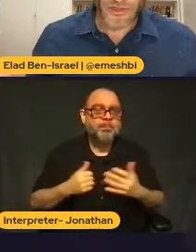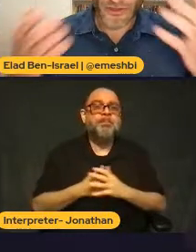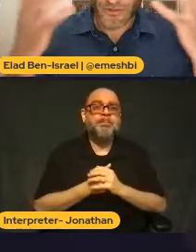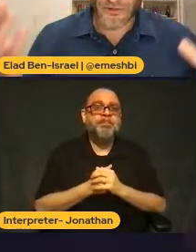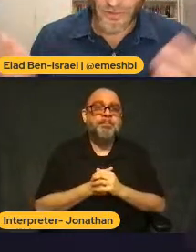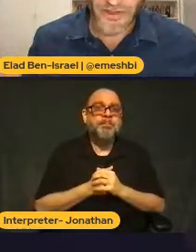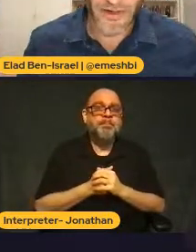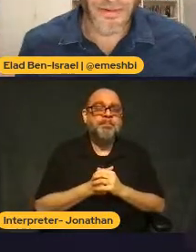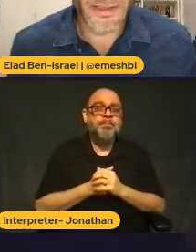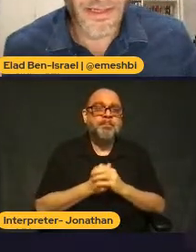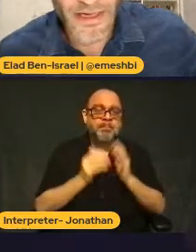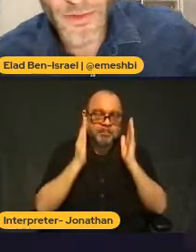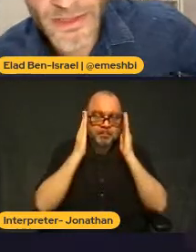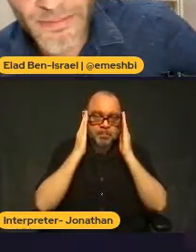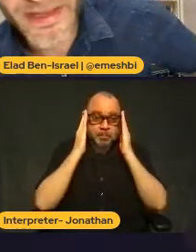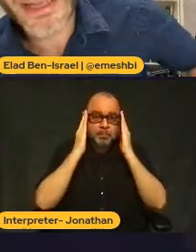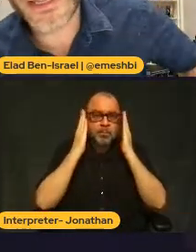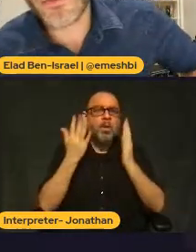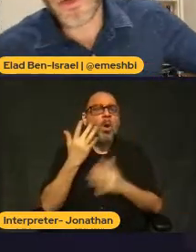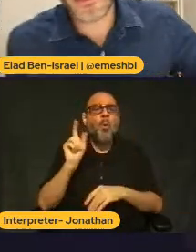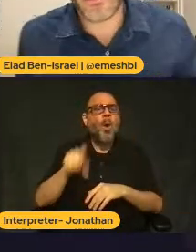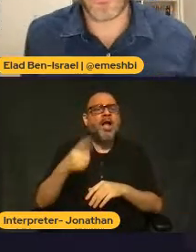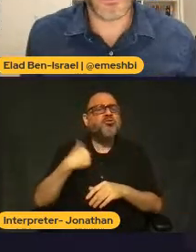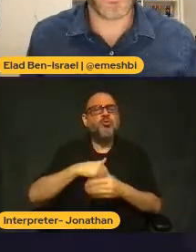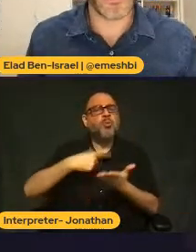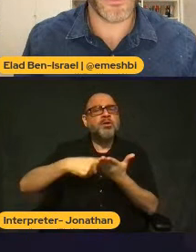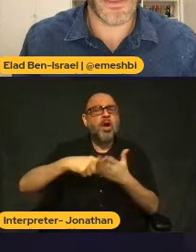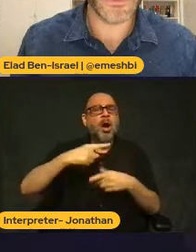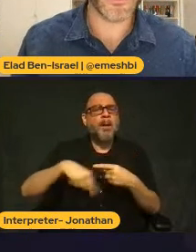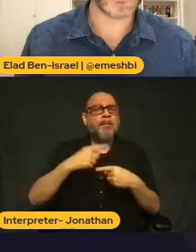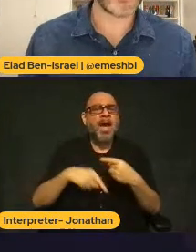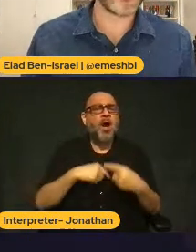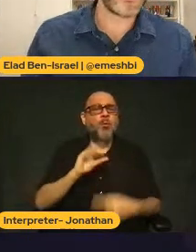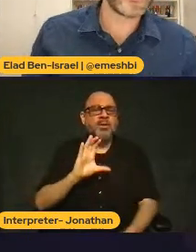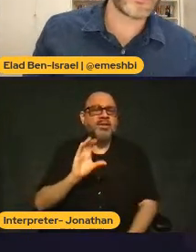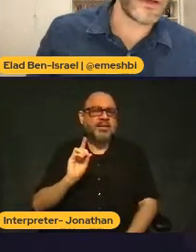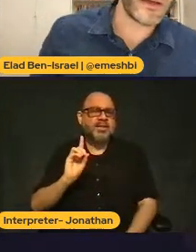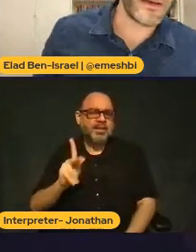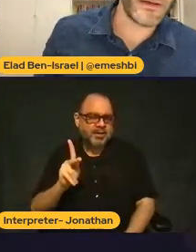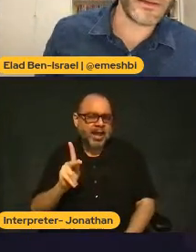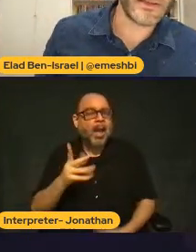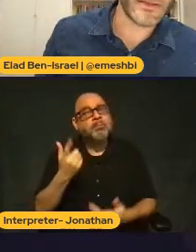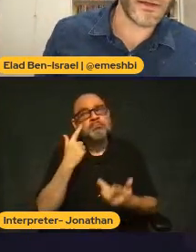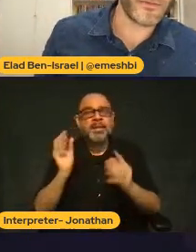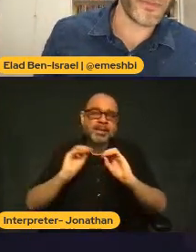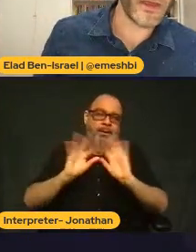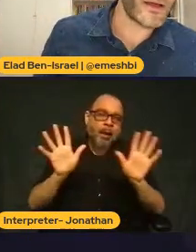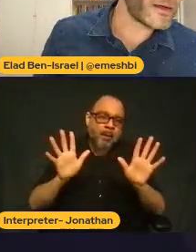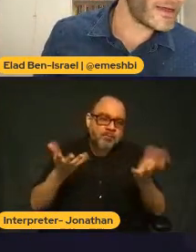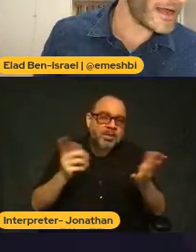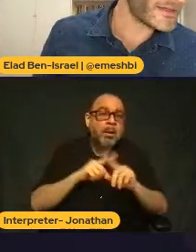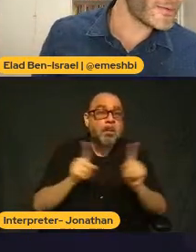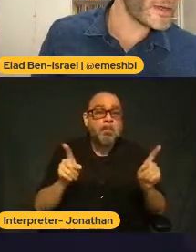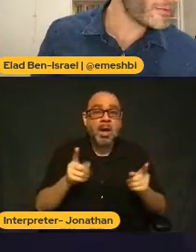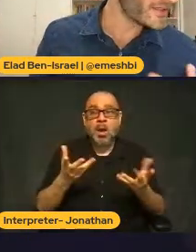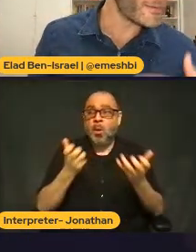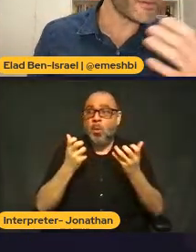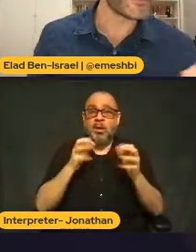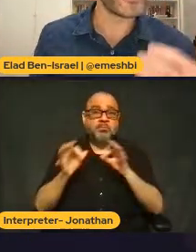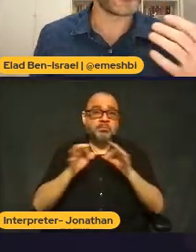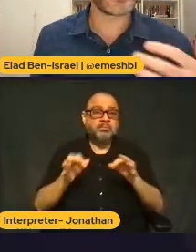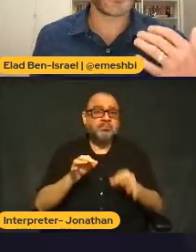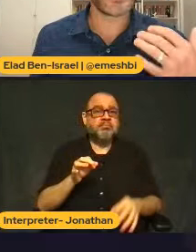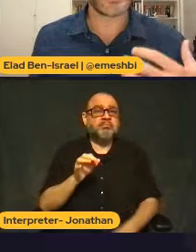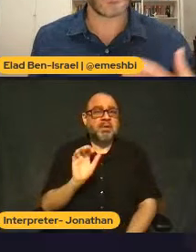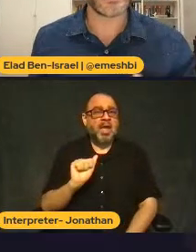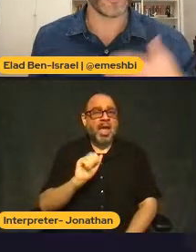Why should we talk about CDK, what's up? I guess it's pretty obvious, but I did want to say that still at Amazon, we sometimes